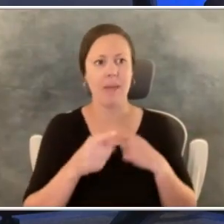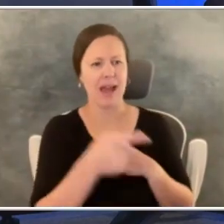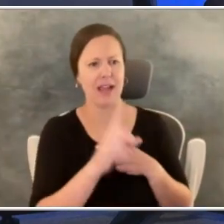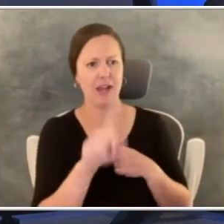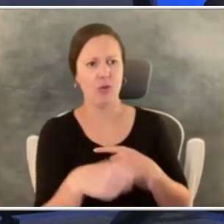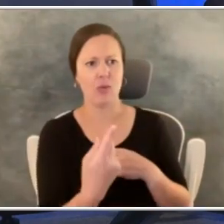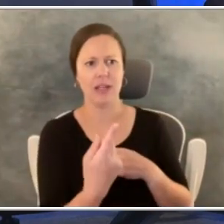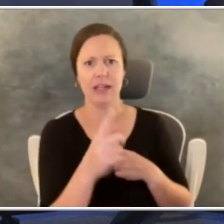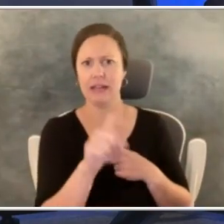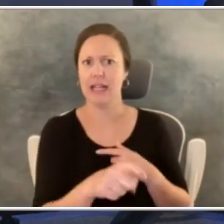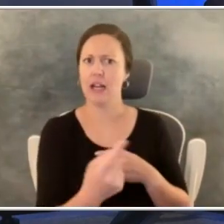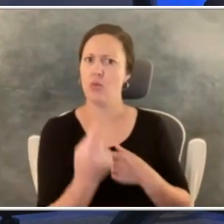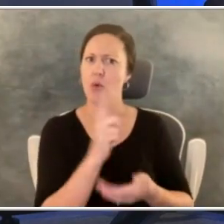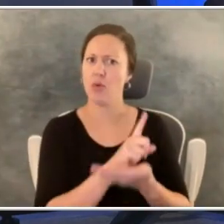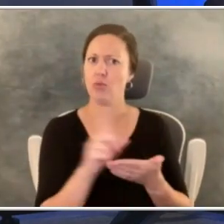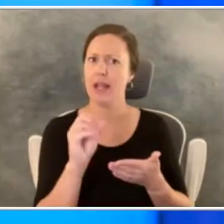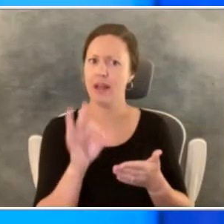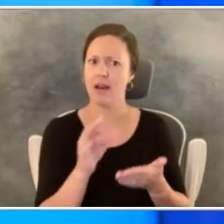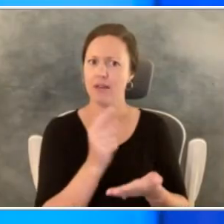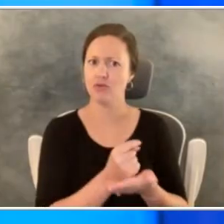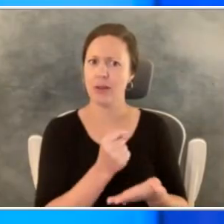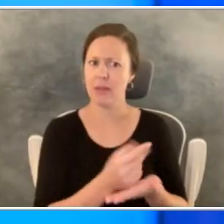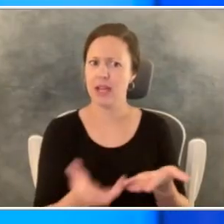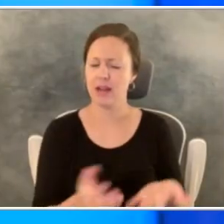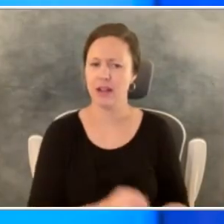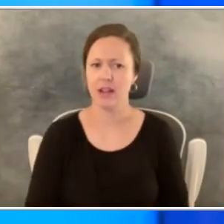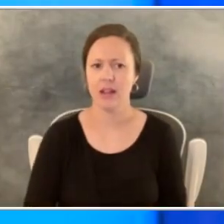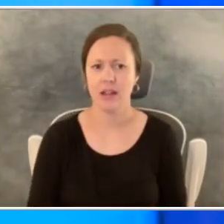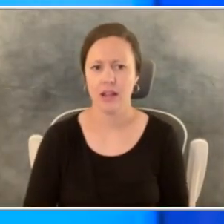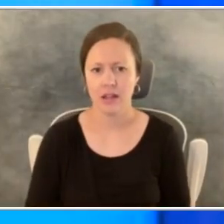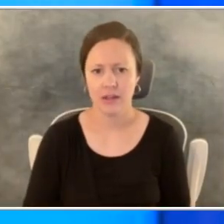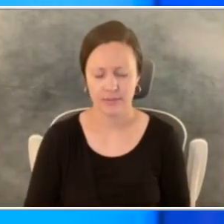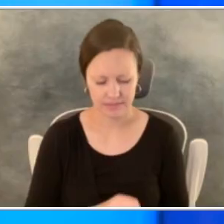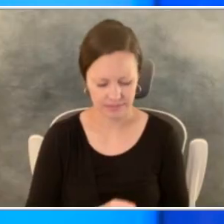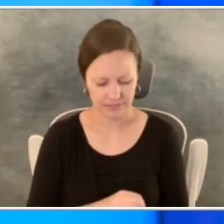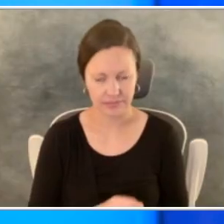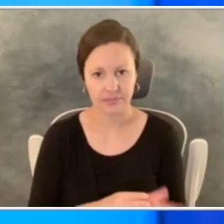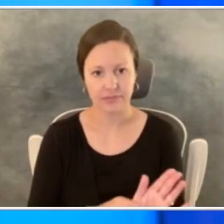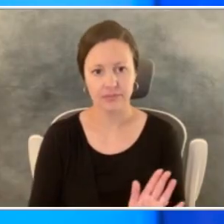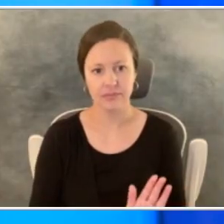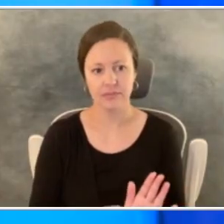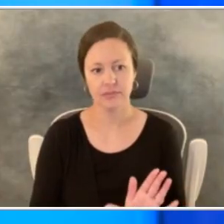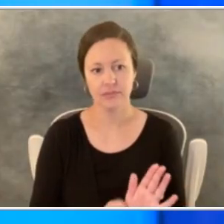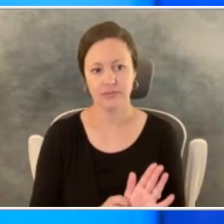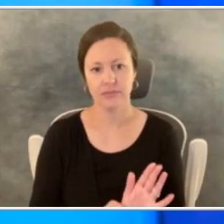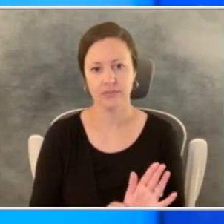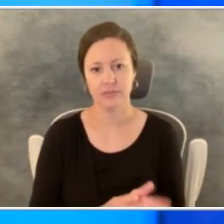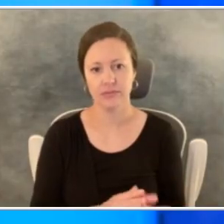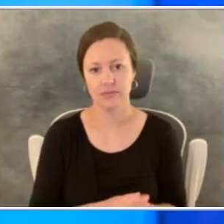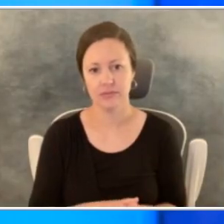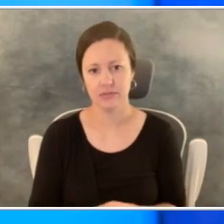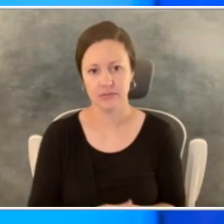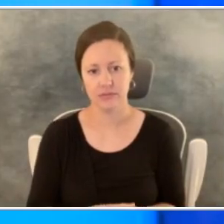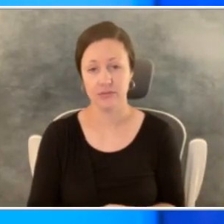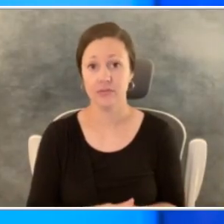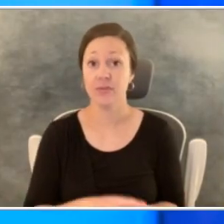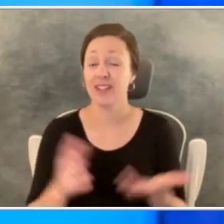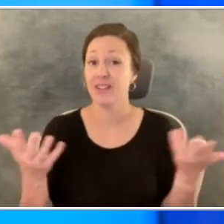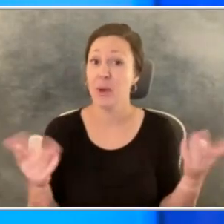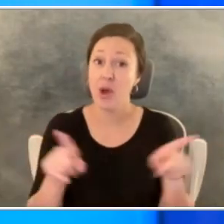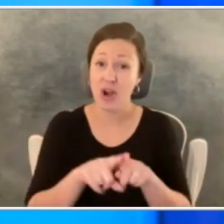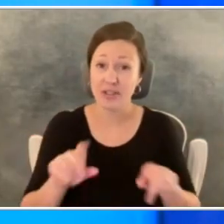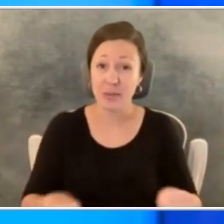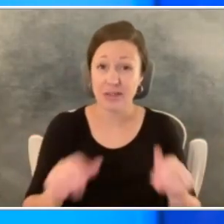treatment. How is that possible? I think what ultimately makes this possible is that the technology, the accuracy of radiation